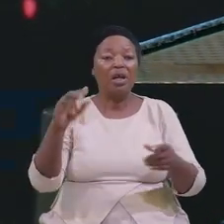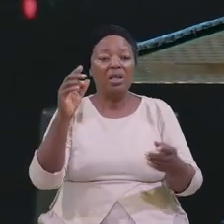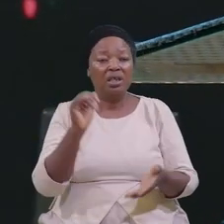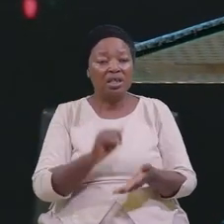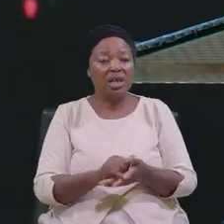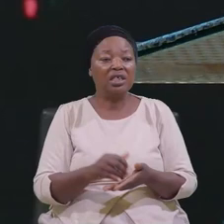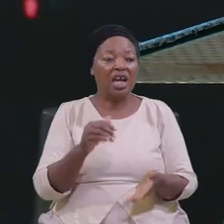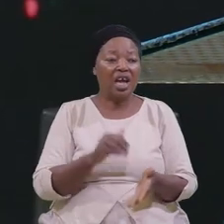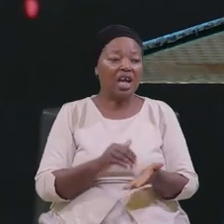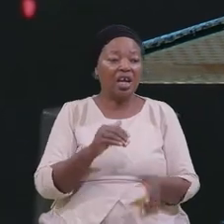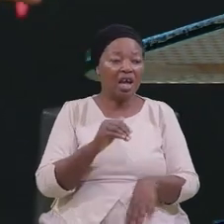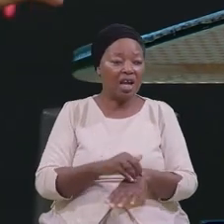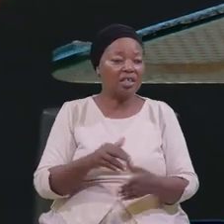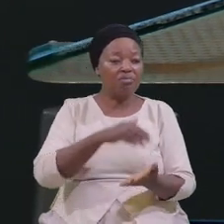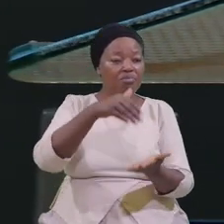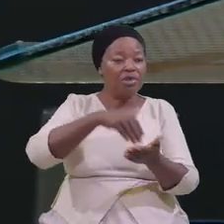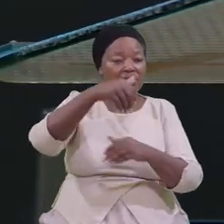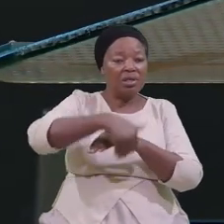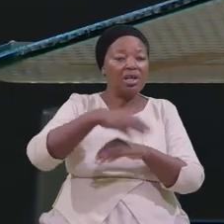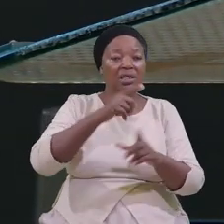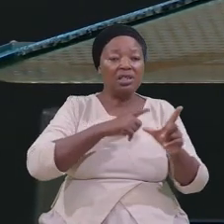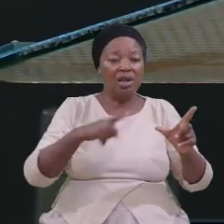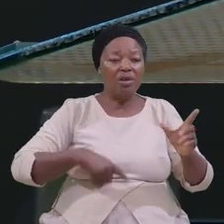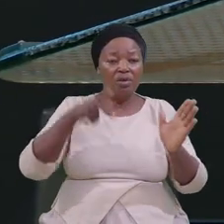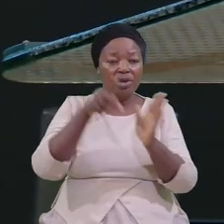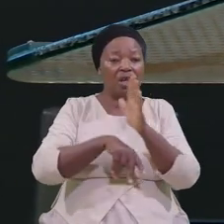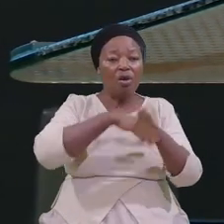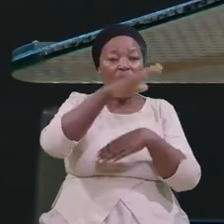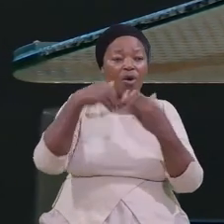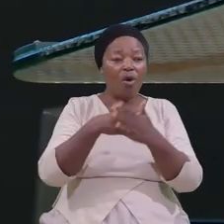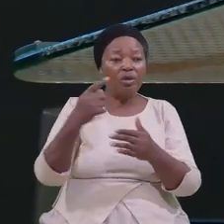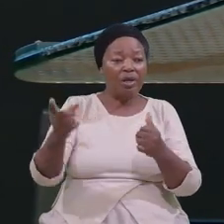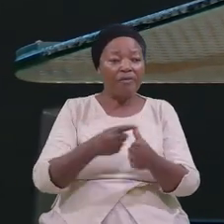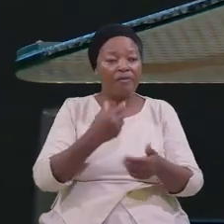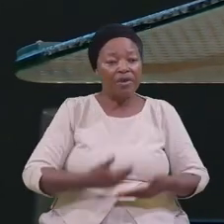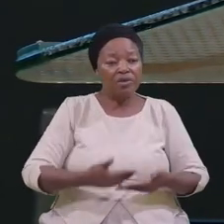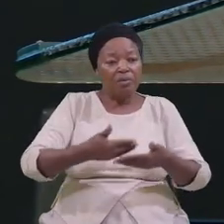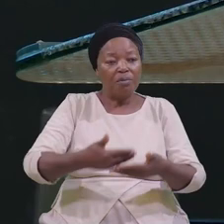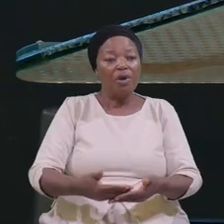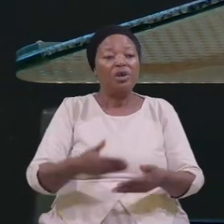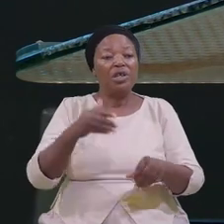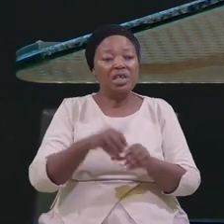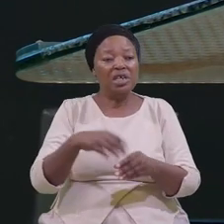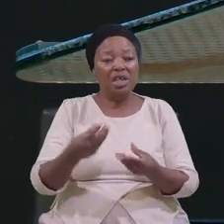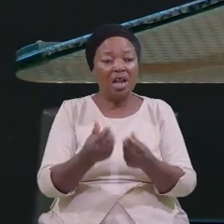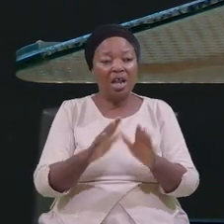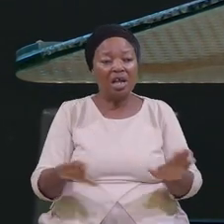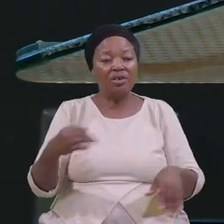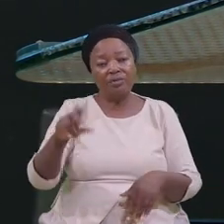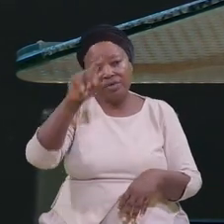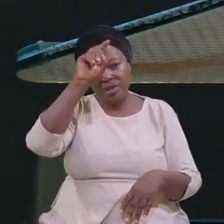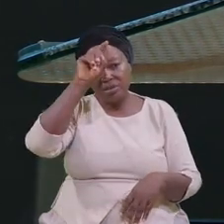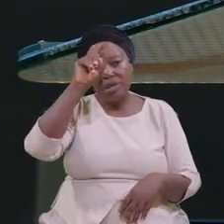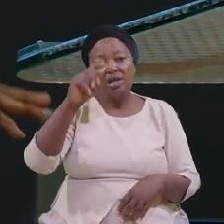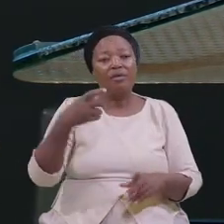at midnight the Lord smote all the firstborn in the land of